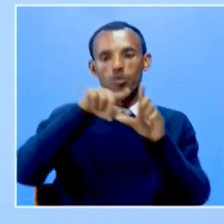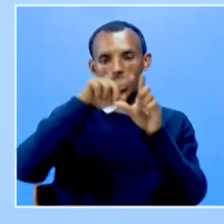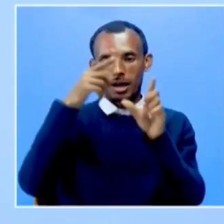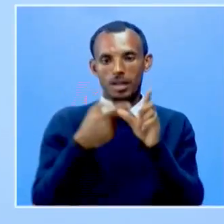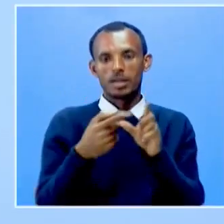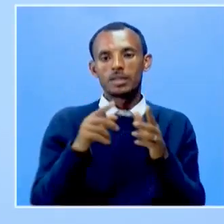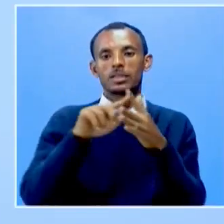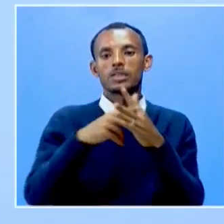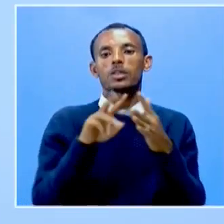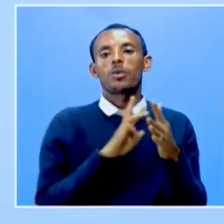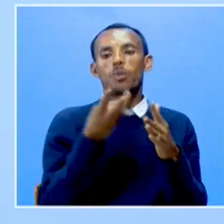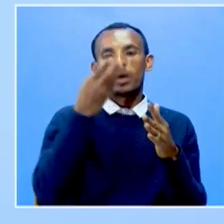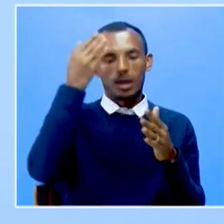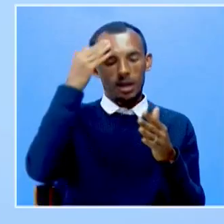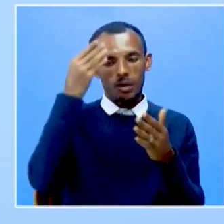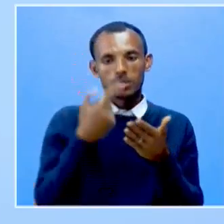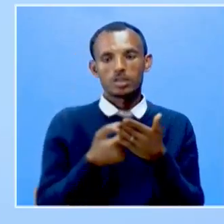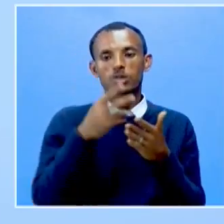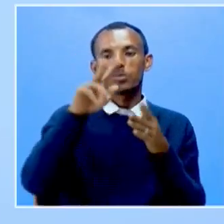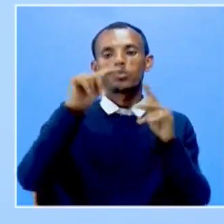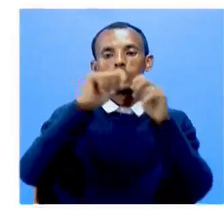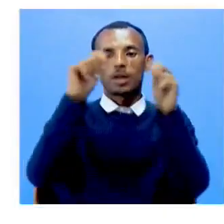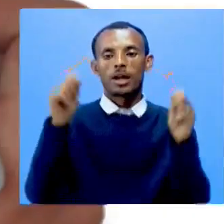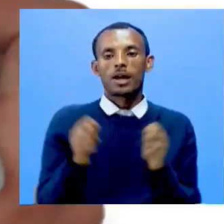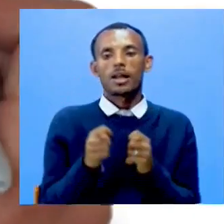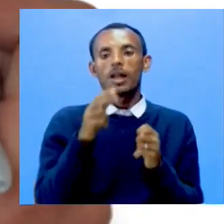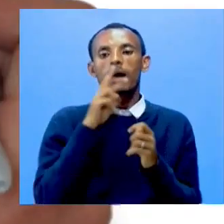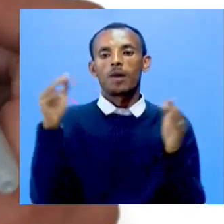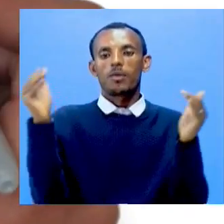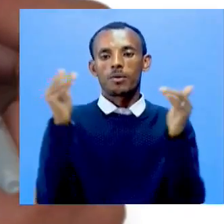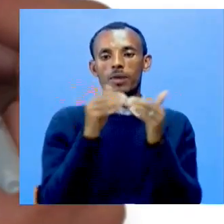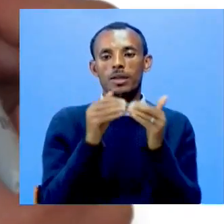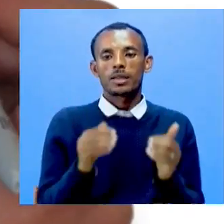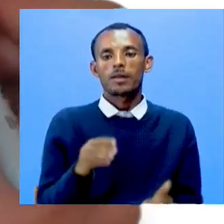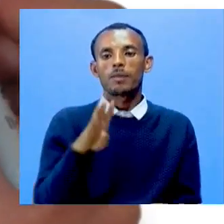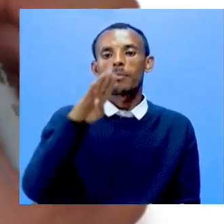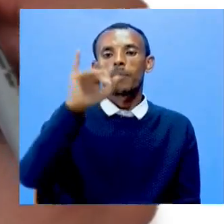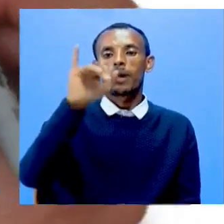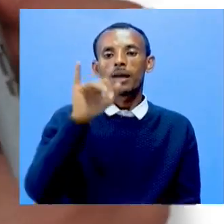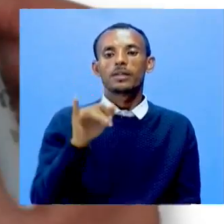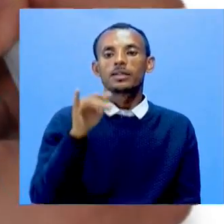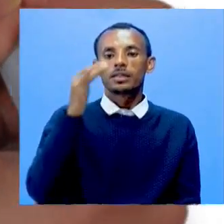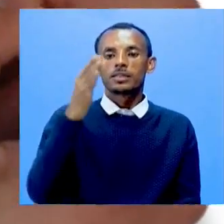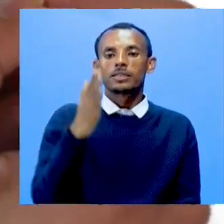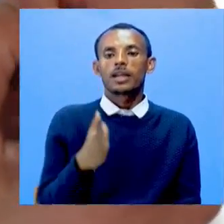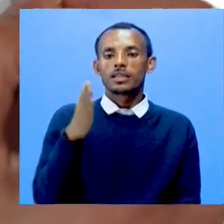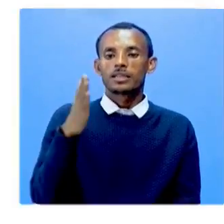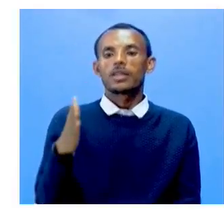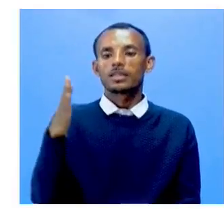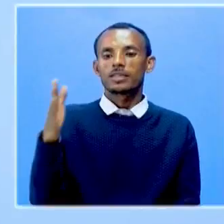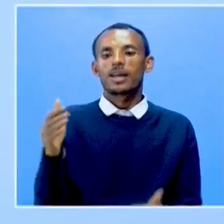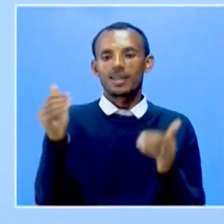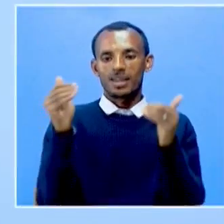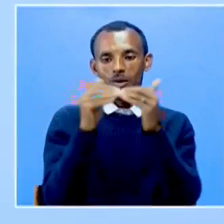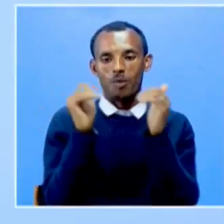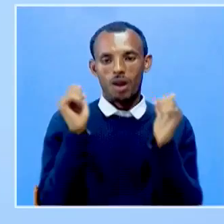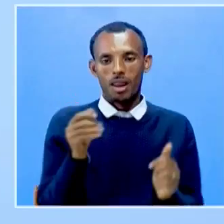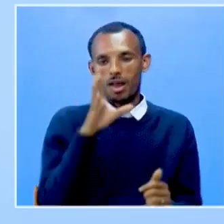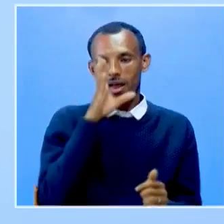know these two triangles are congruent by side congruence